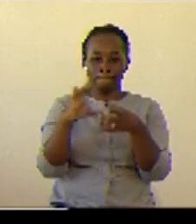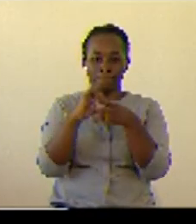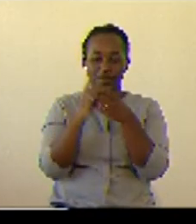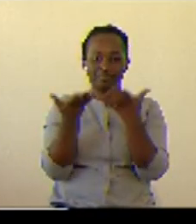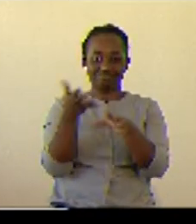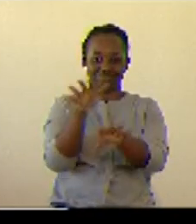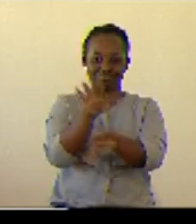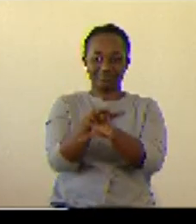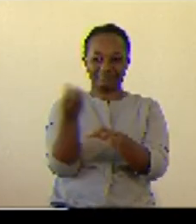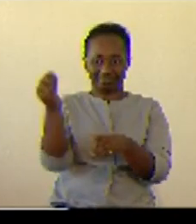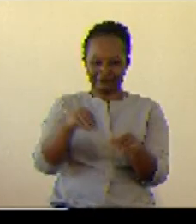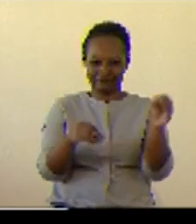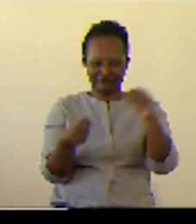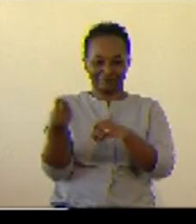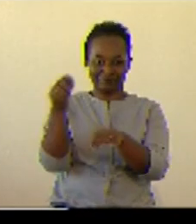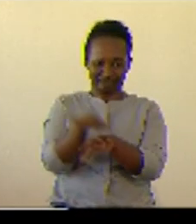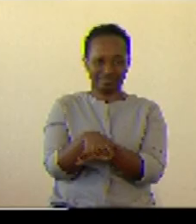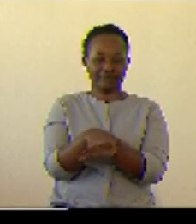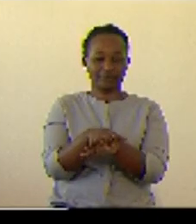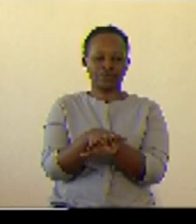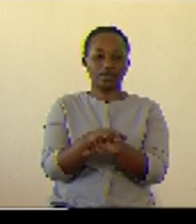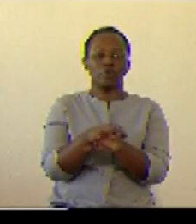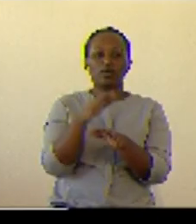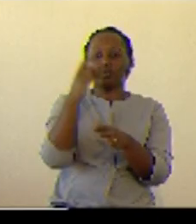they enjoying? There's what you call